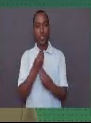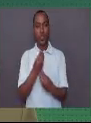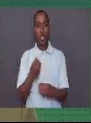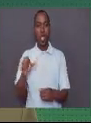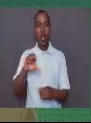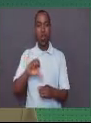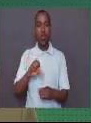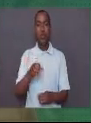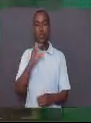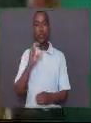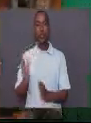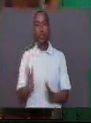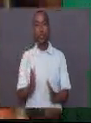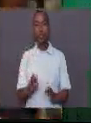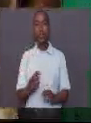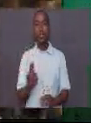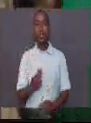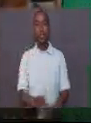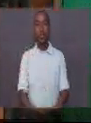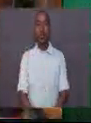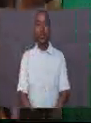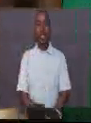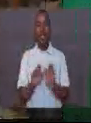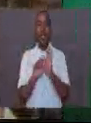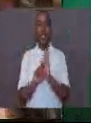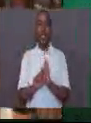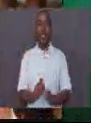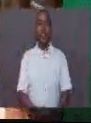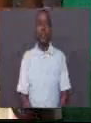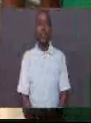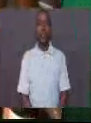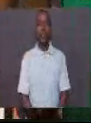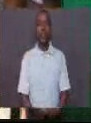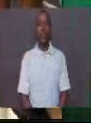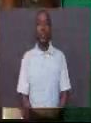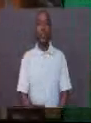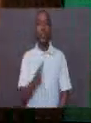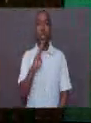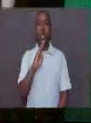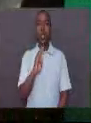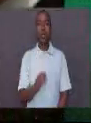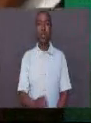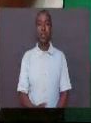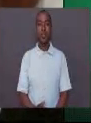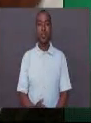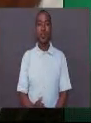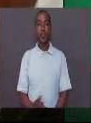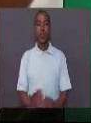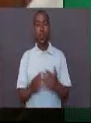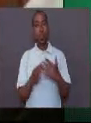alcoholic drinks. For example, brewing beer,